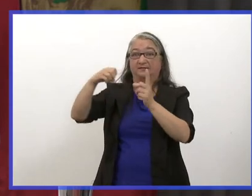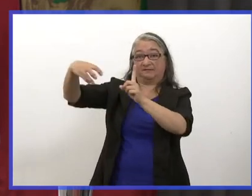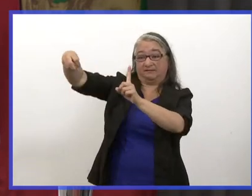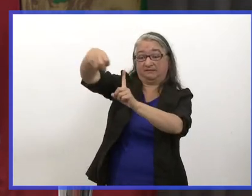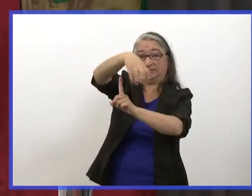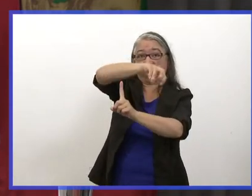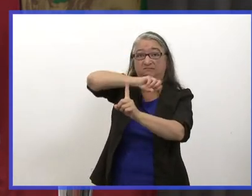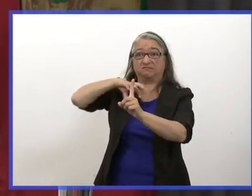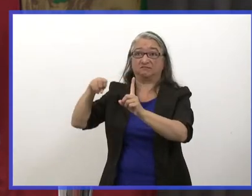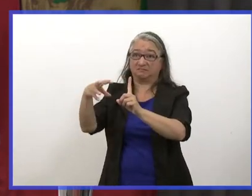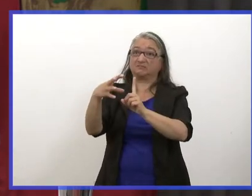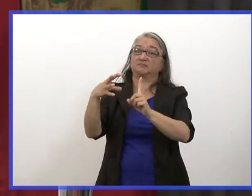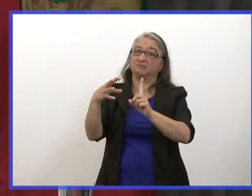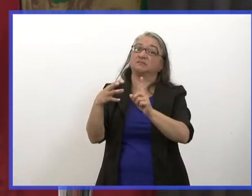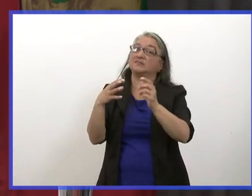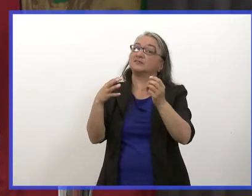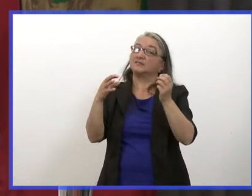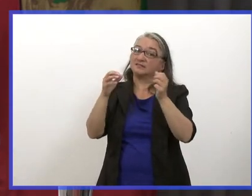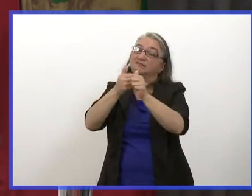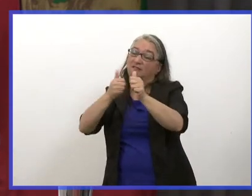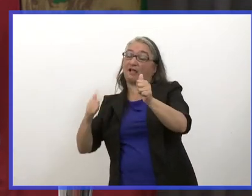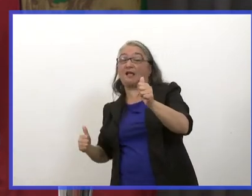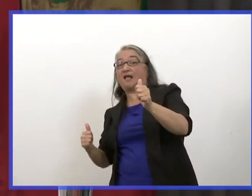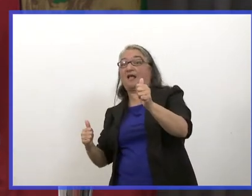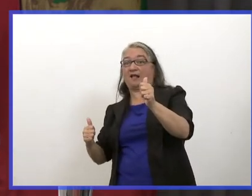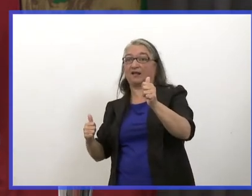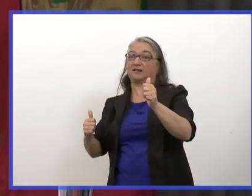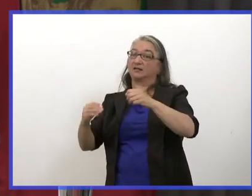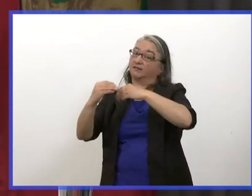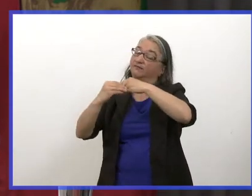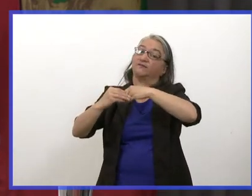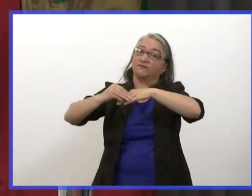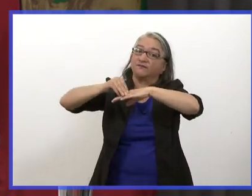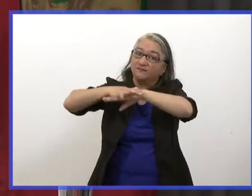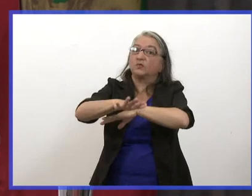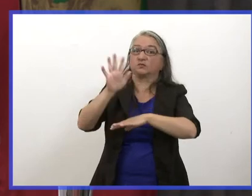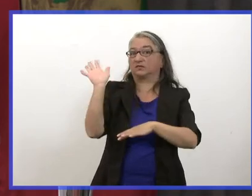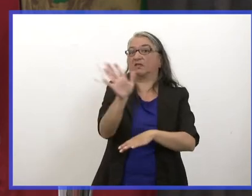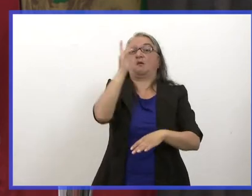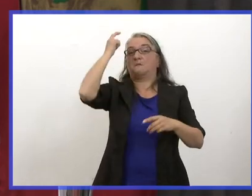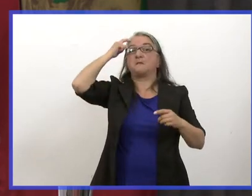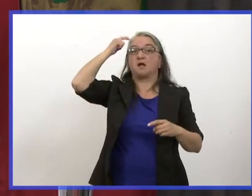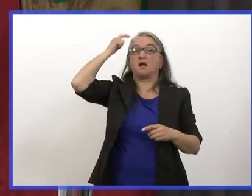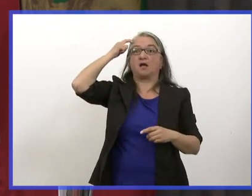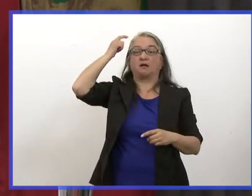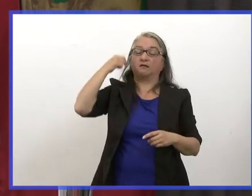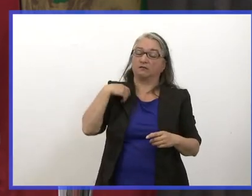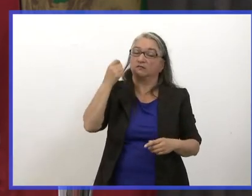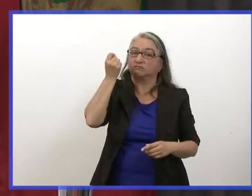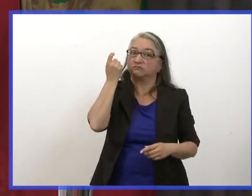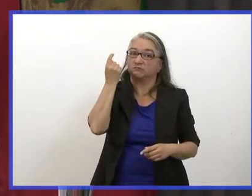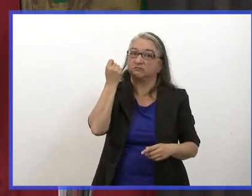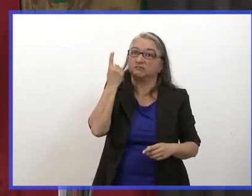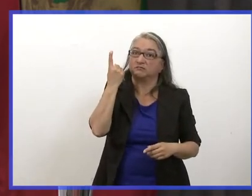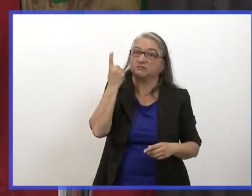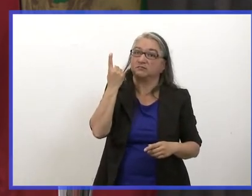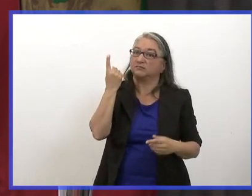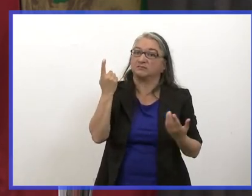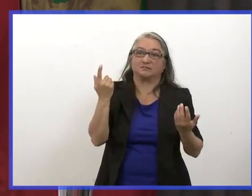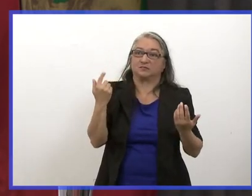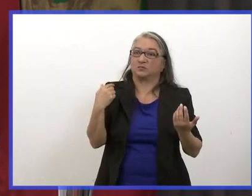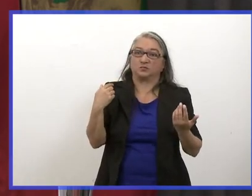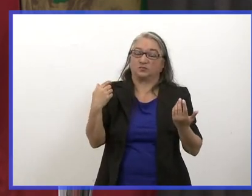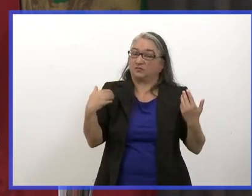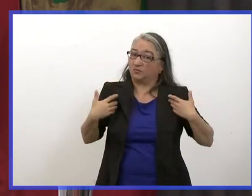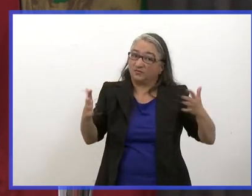thing. And so clearly we've made every effort to encourage that learning environment to be supported. And our educational reforms